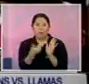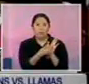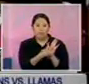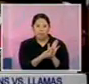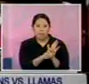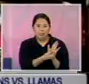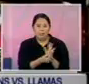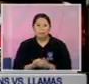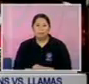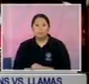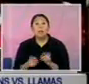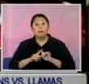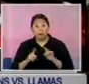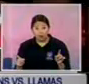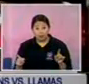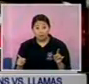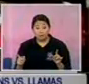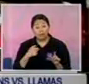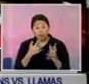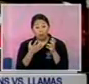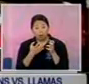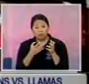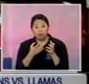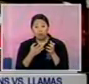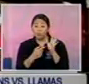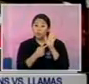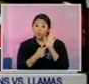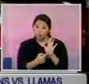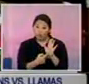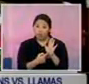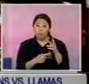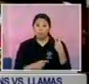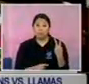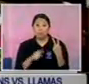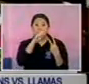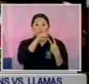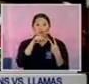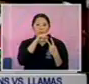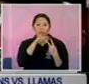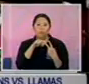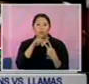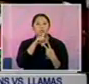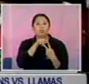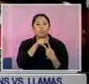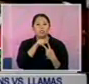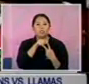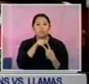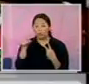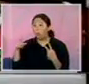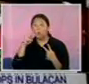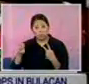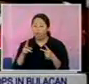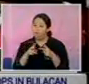Pero, Mr. President, I'd like to point out two things. First, our witness here has been very careful and